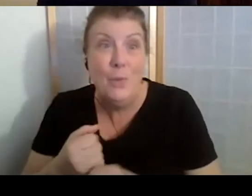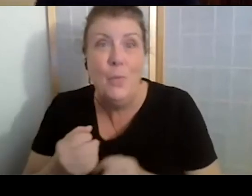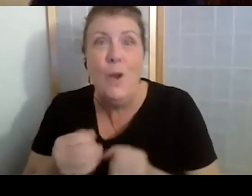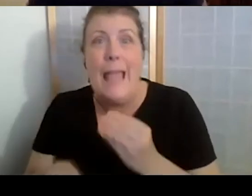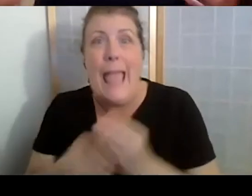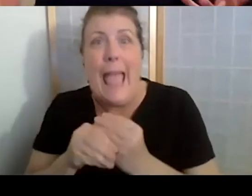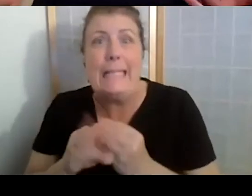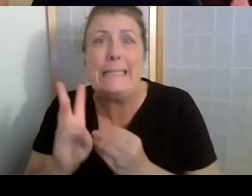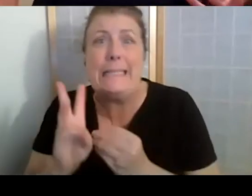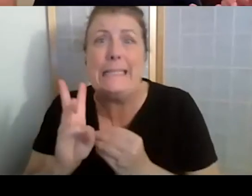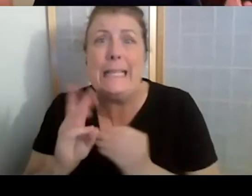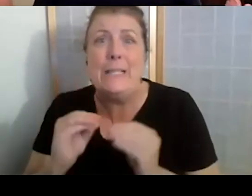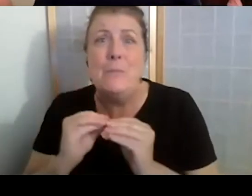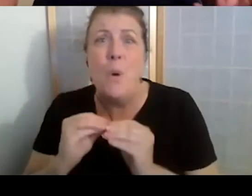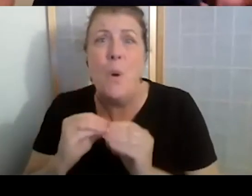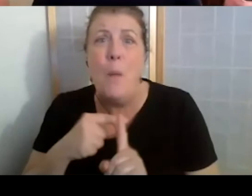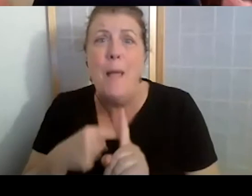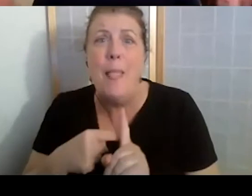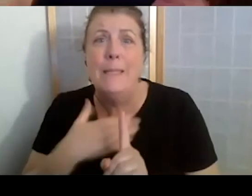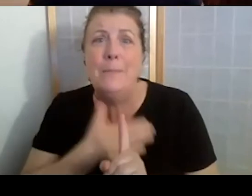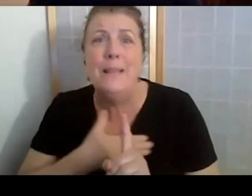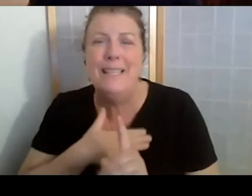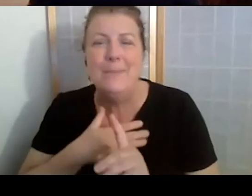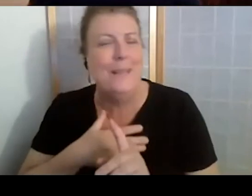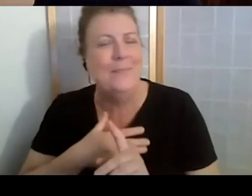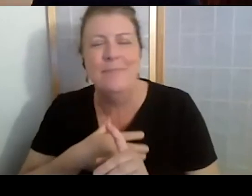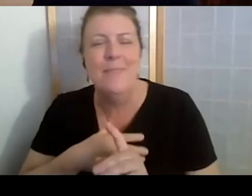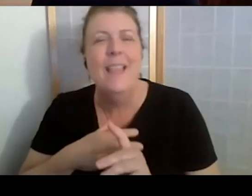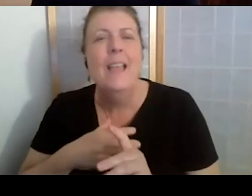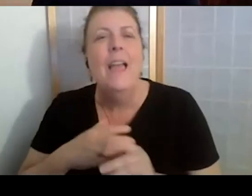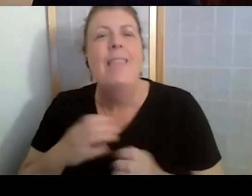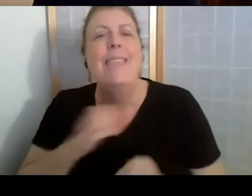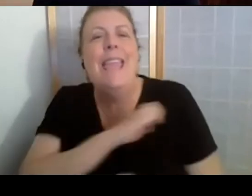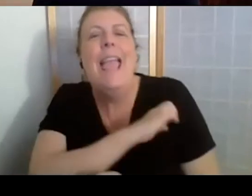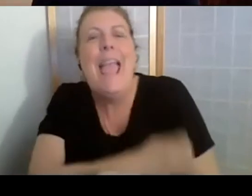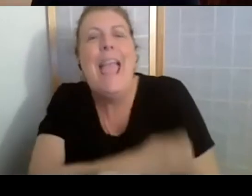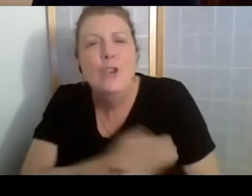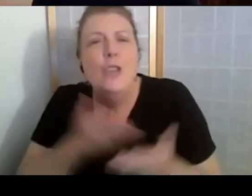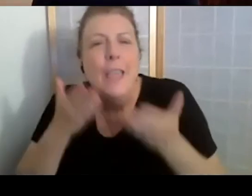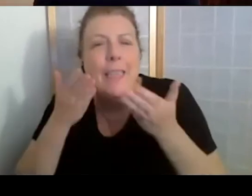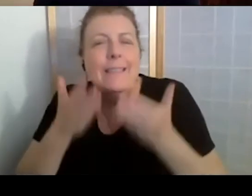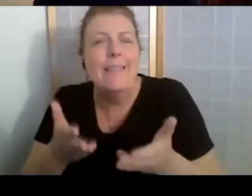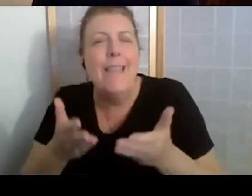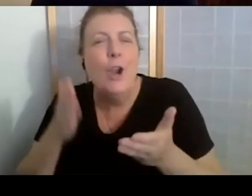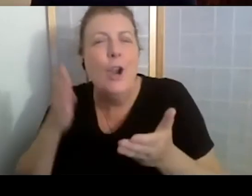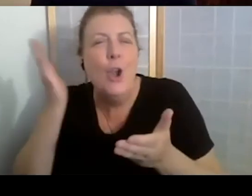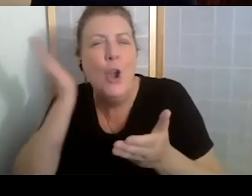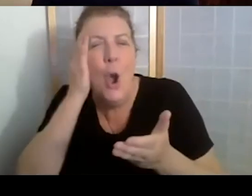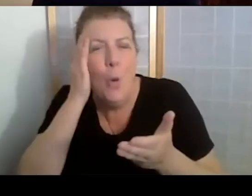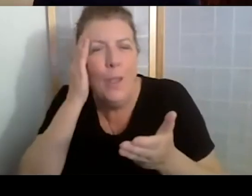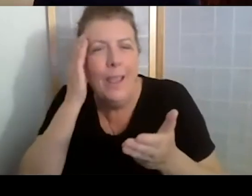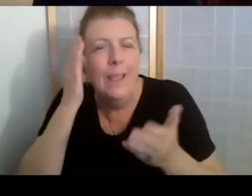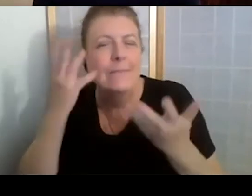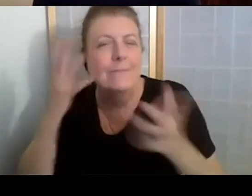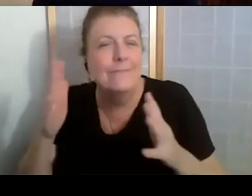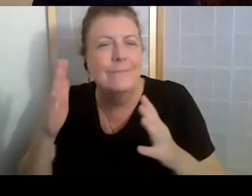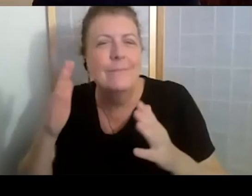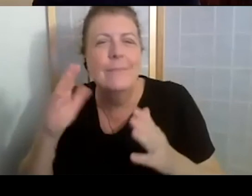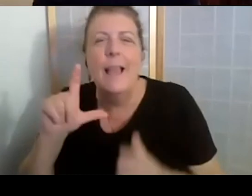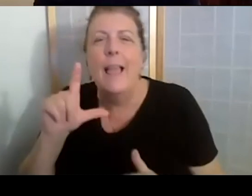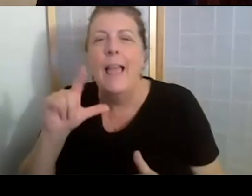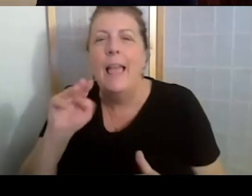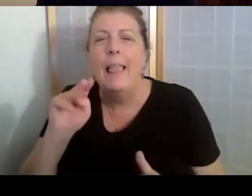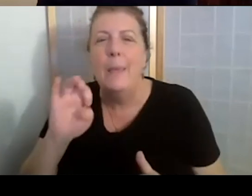But like, I think that the energy of just knowing that we were going to just do the one season was really transformative. Mm-hmm.